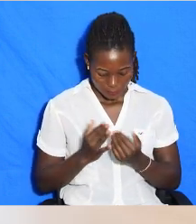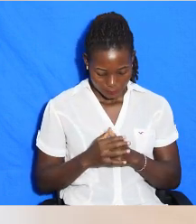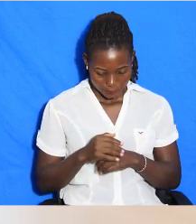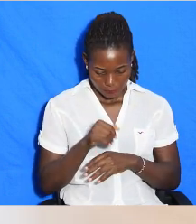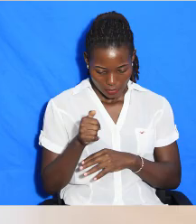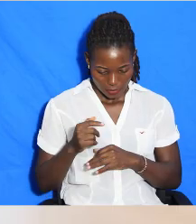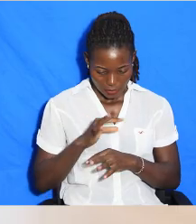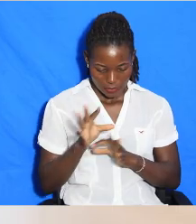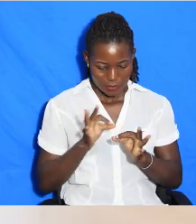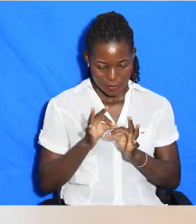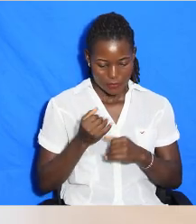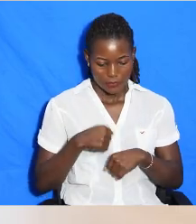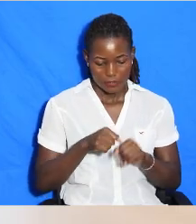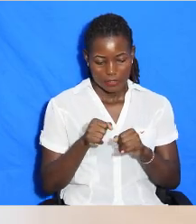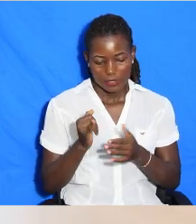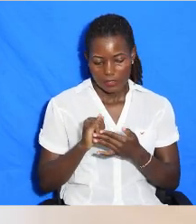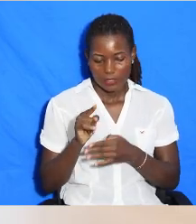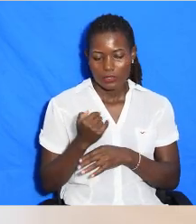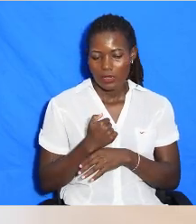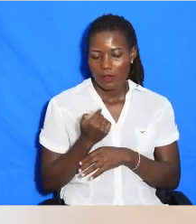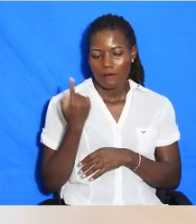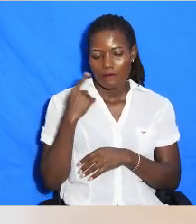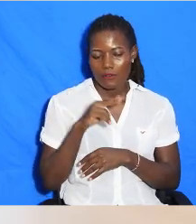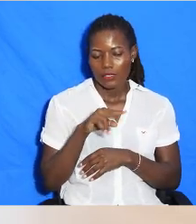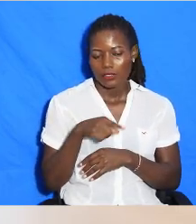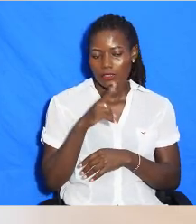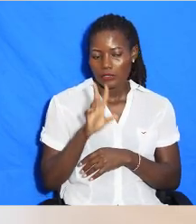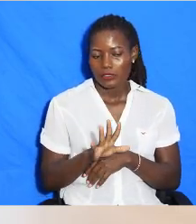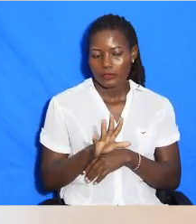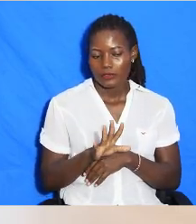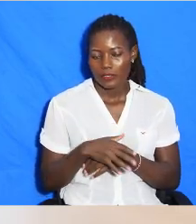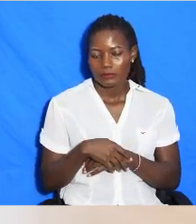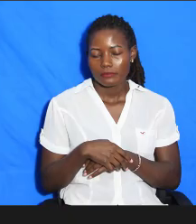specific strategy that you have for the 2025 season?